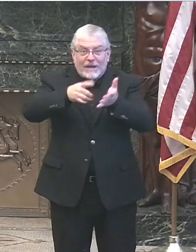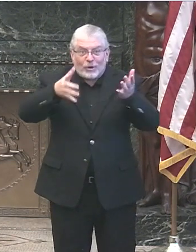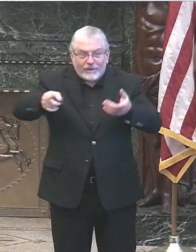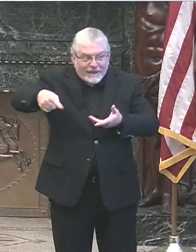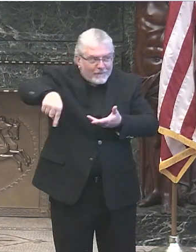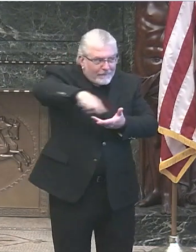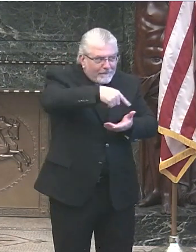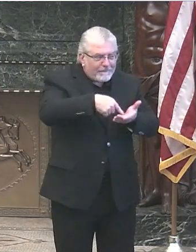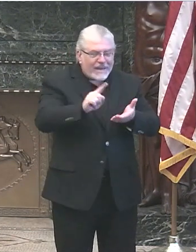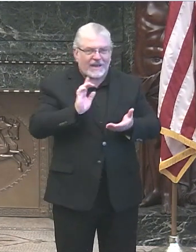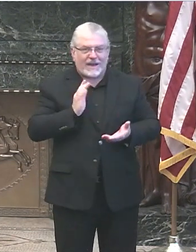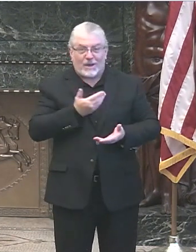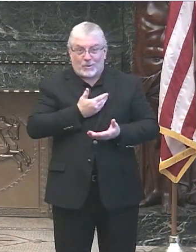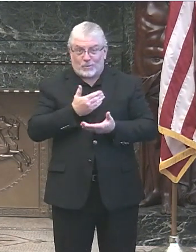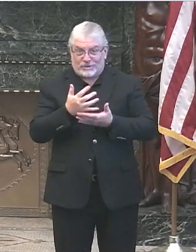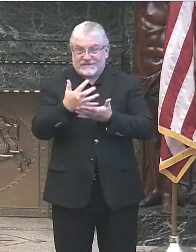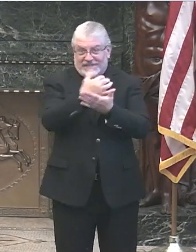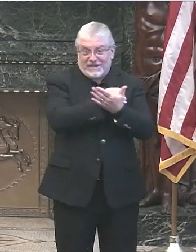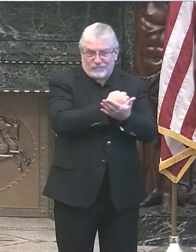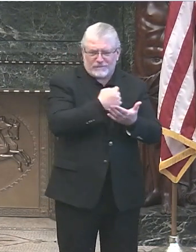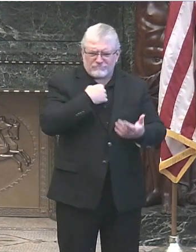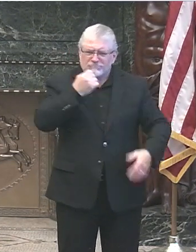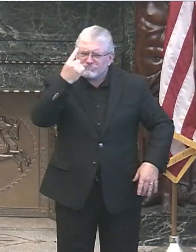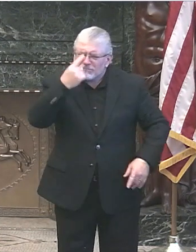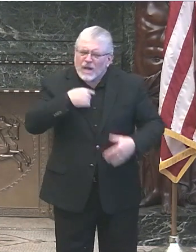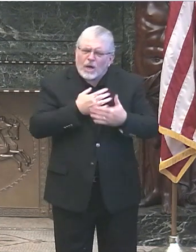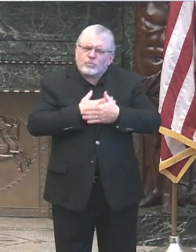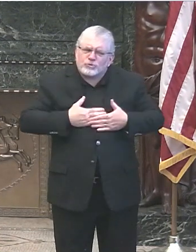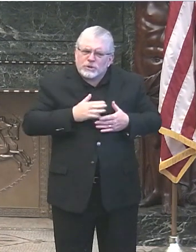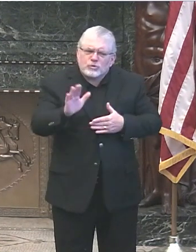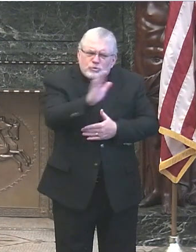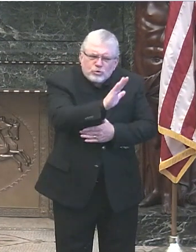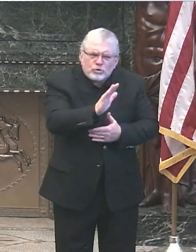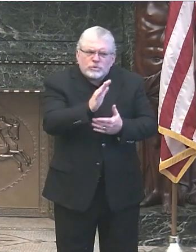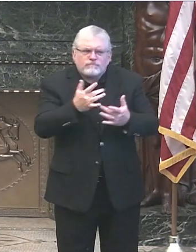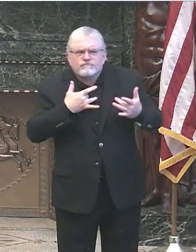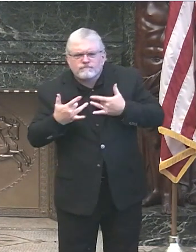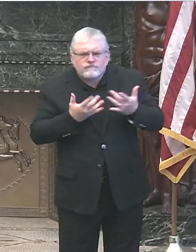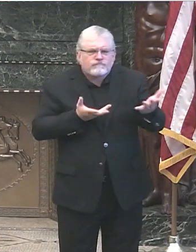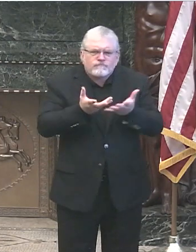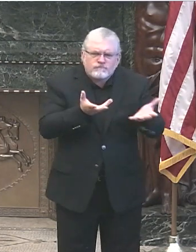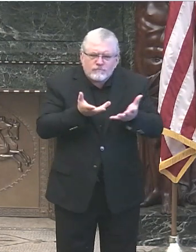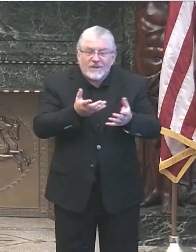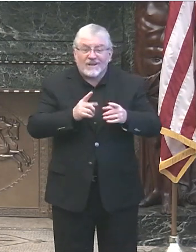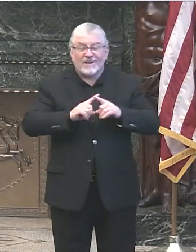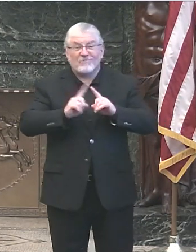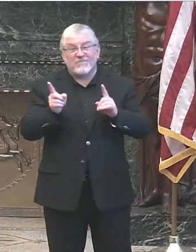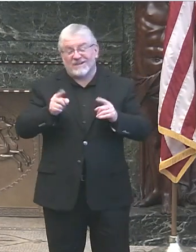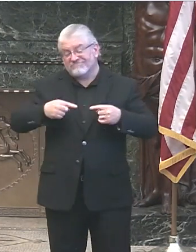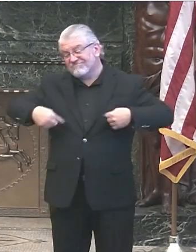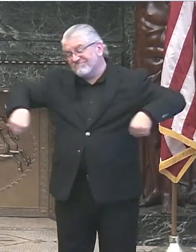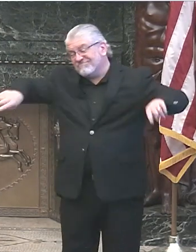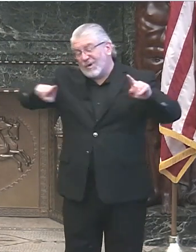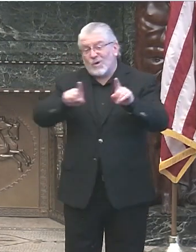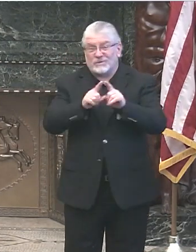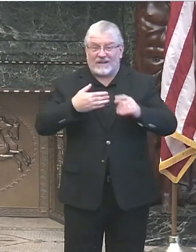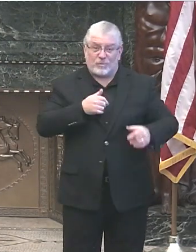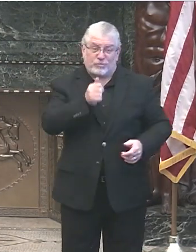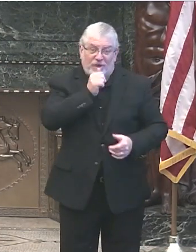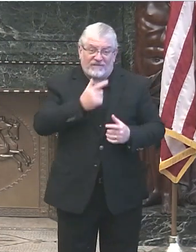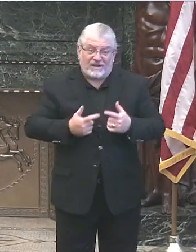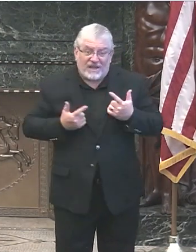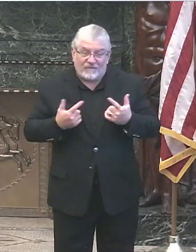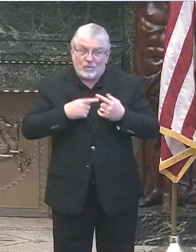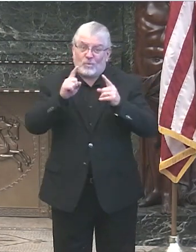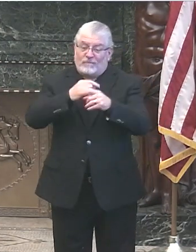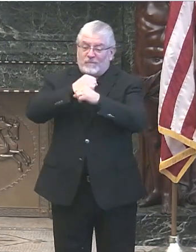our private lives, and I appreciate that. But when it comes to private confidential health information of our